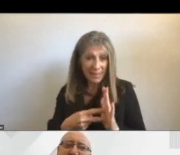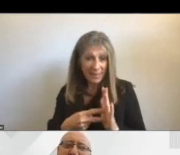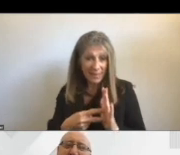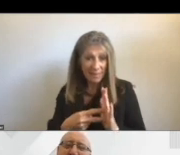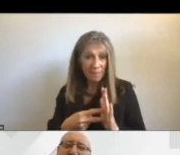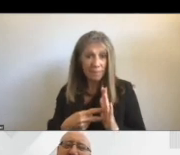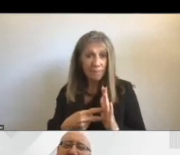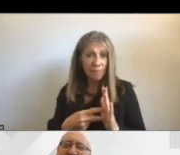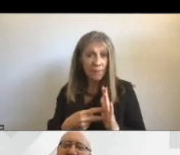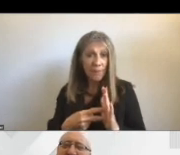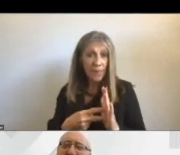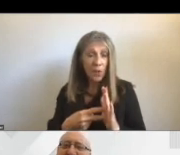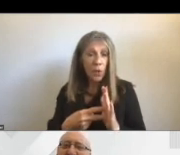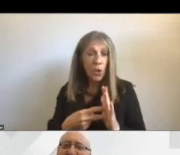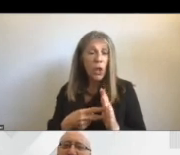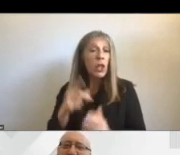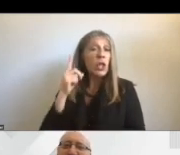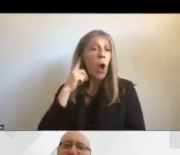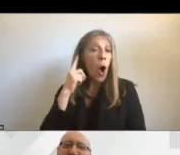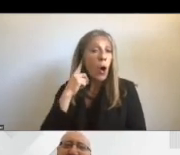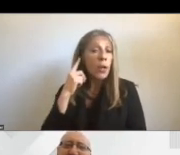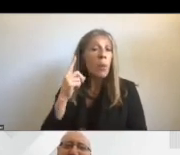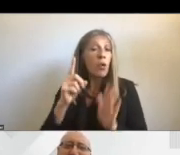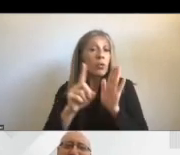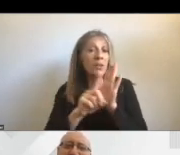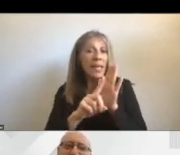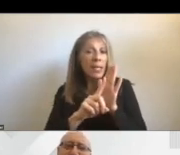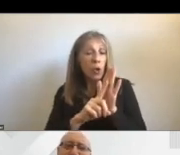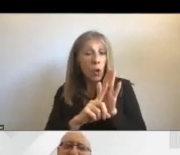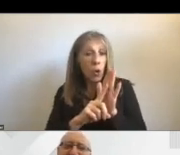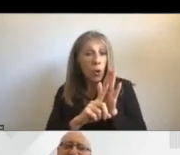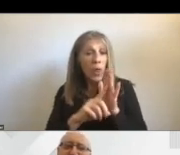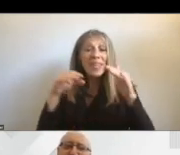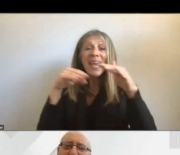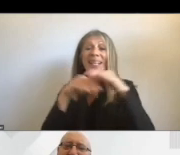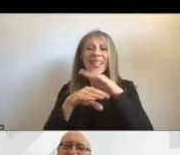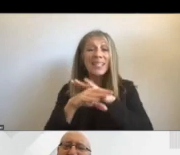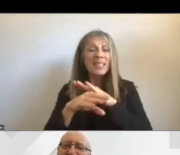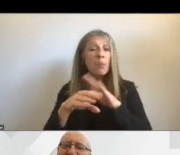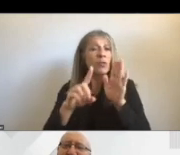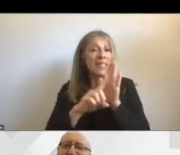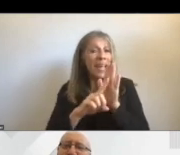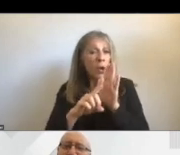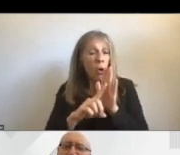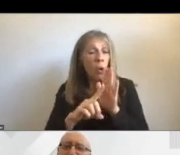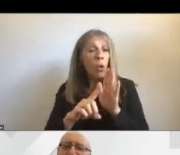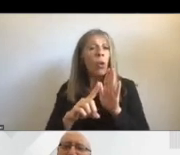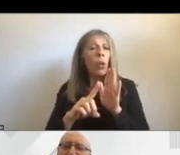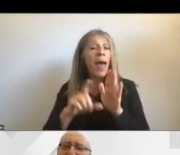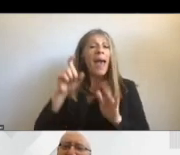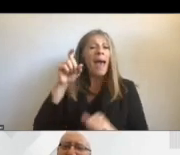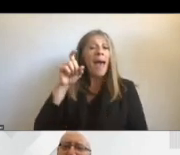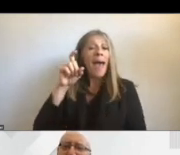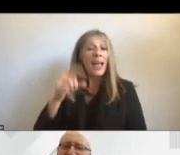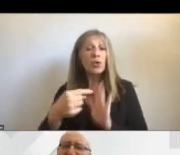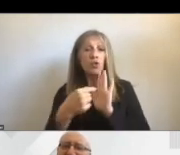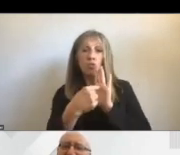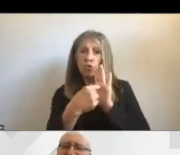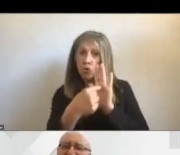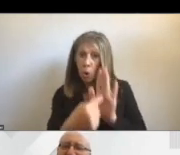On perpendicular curb ramps where the ends of the bottom grade break are behind the back of curb or edge of